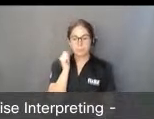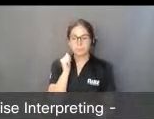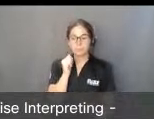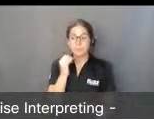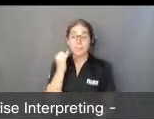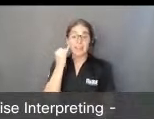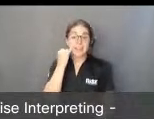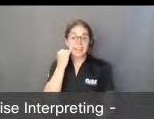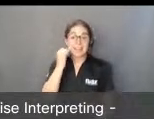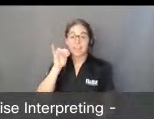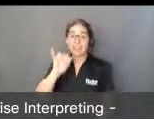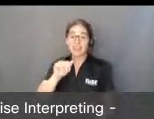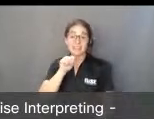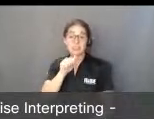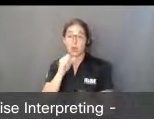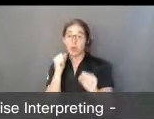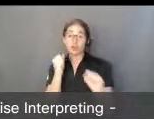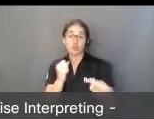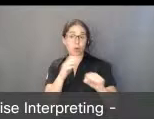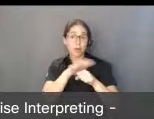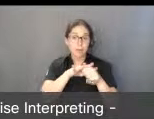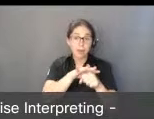the strong area or strong support